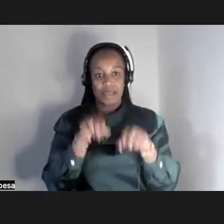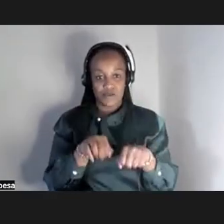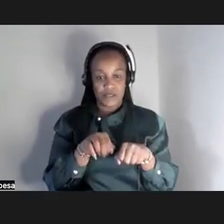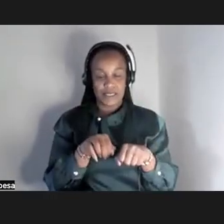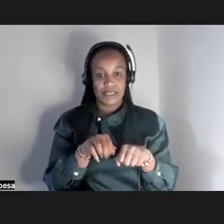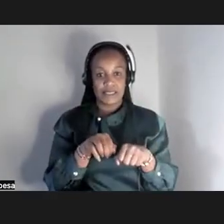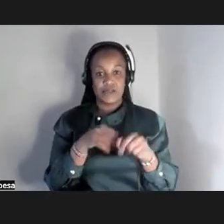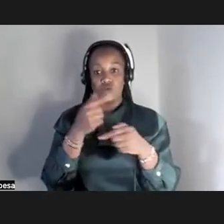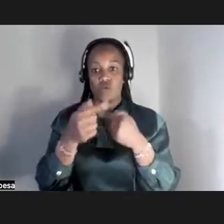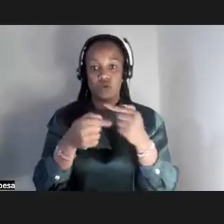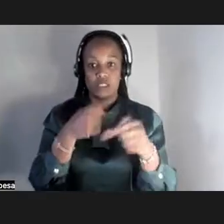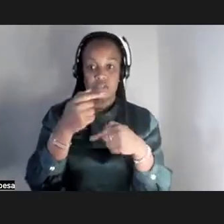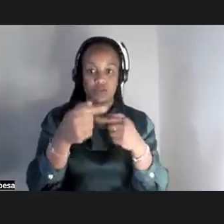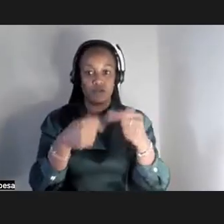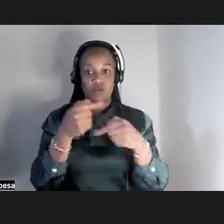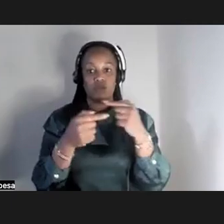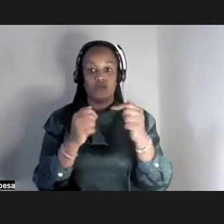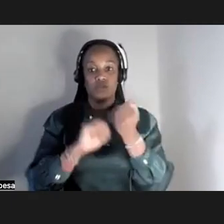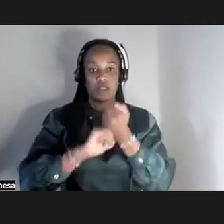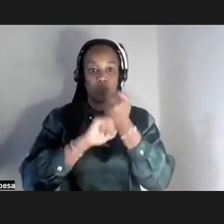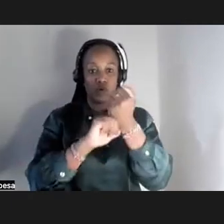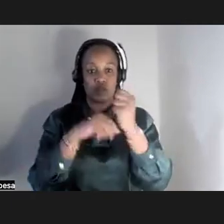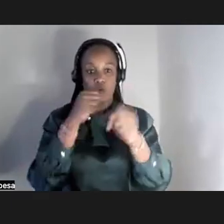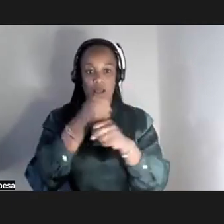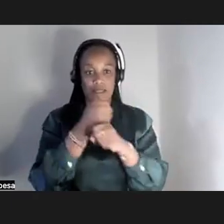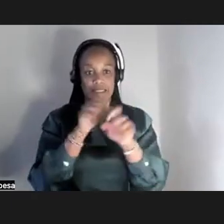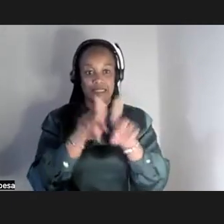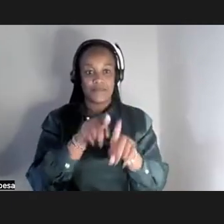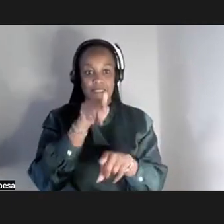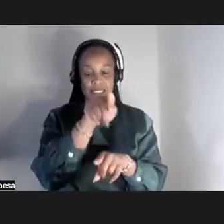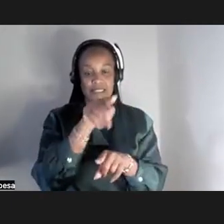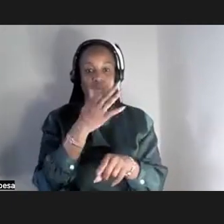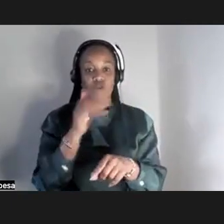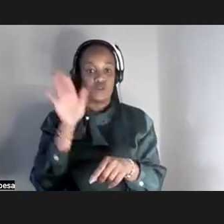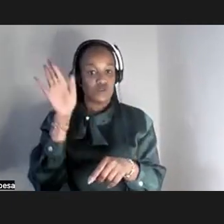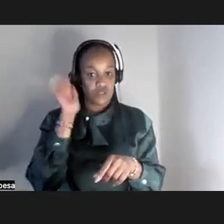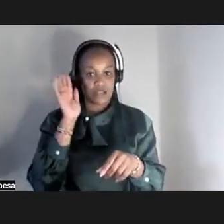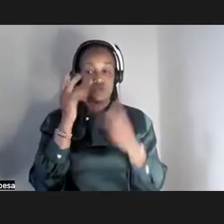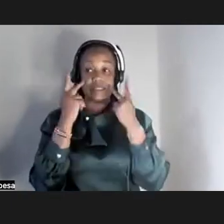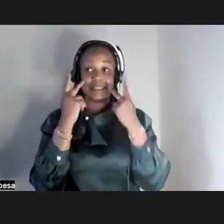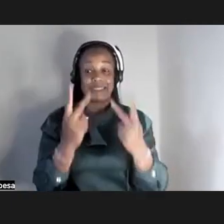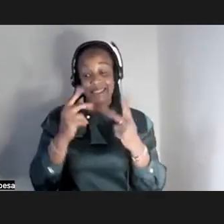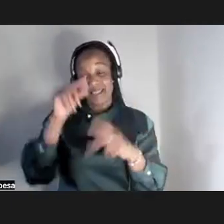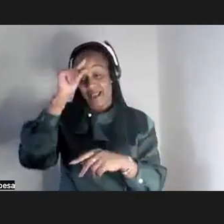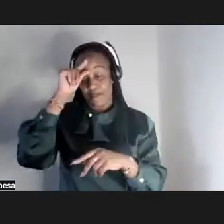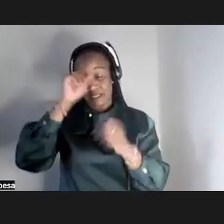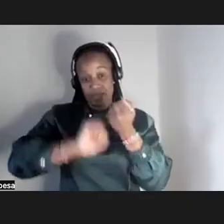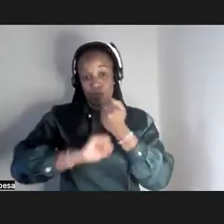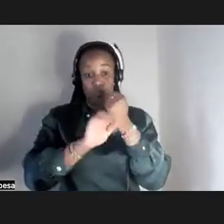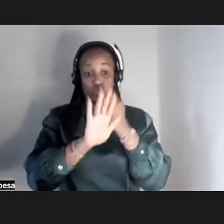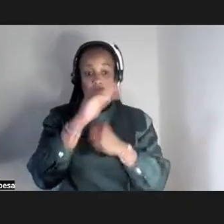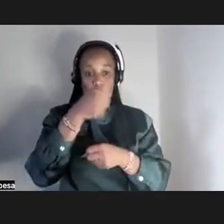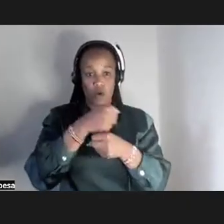continue to support work like this? How would you like to see the UK government continue to support the work you're doing? I